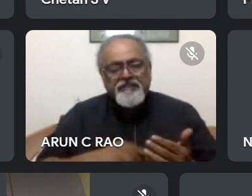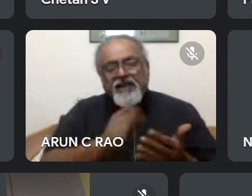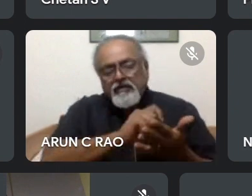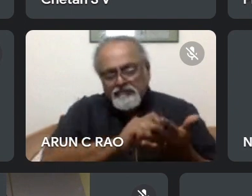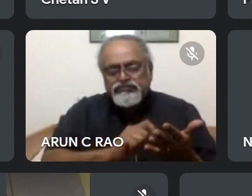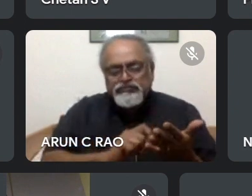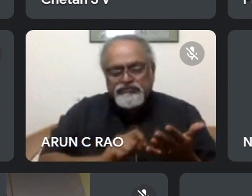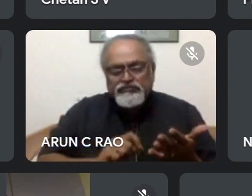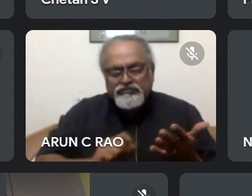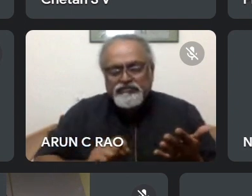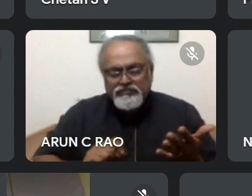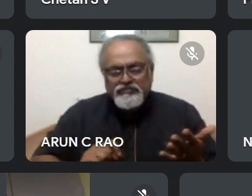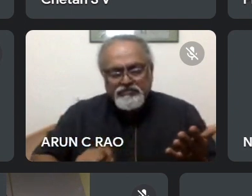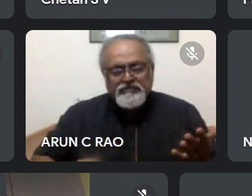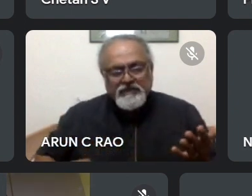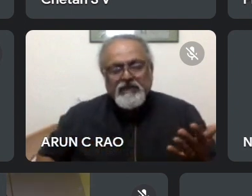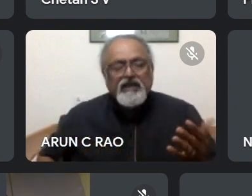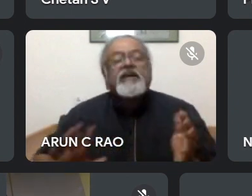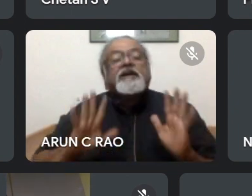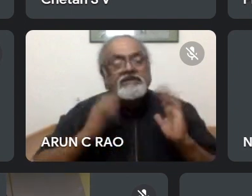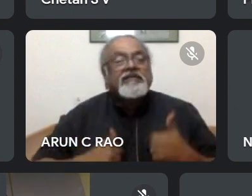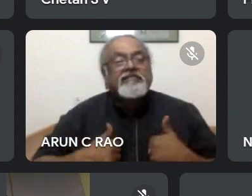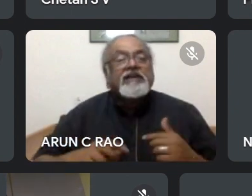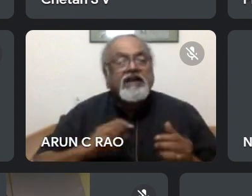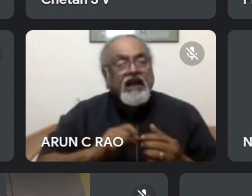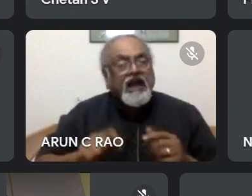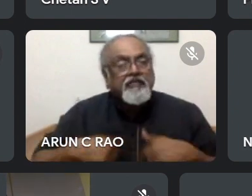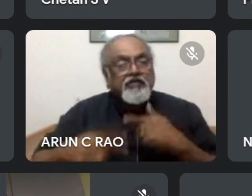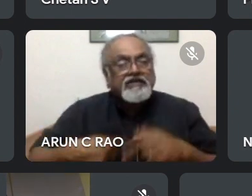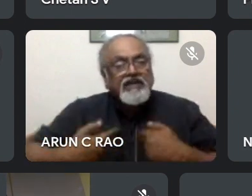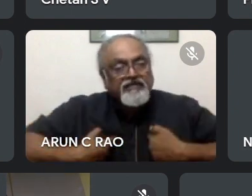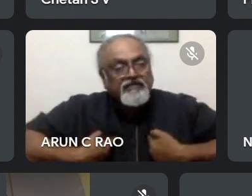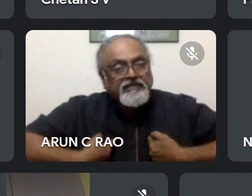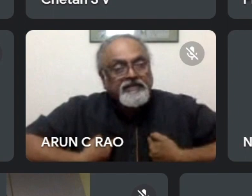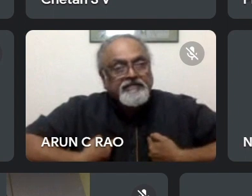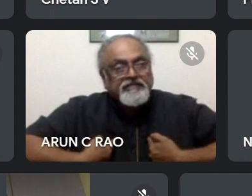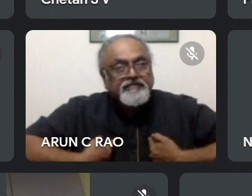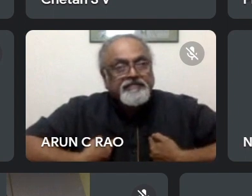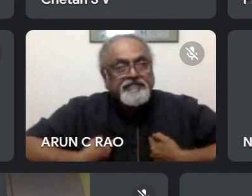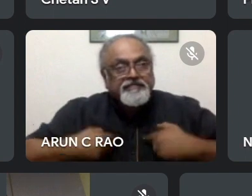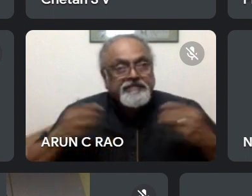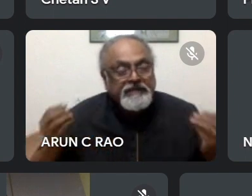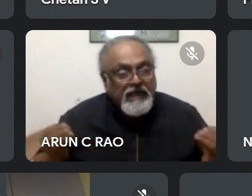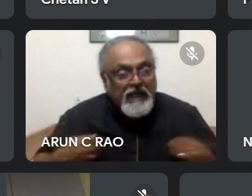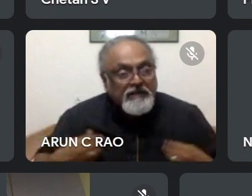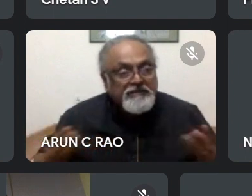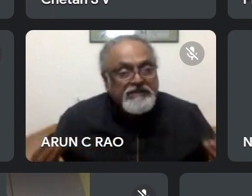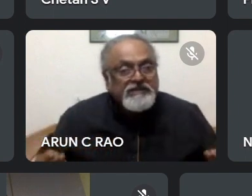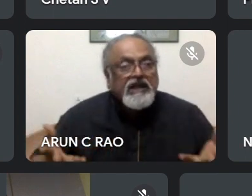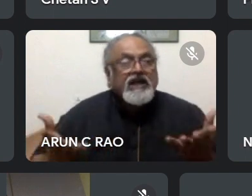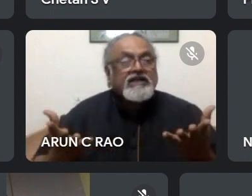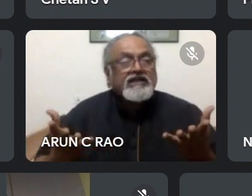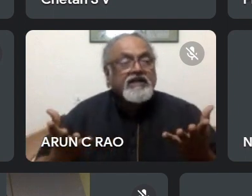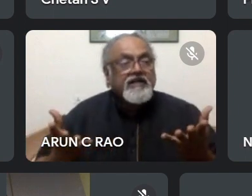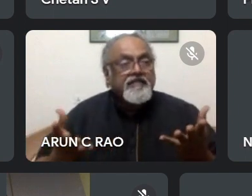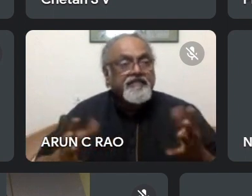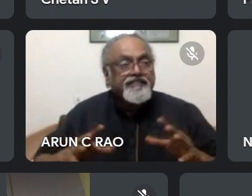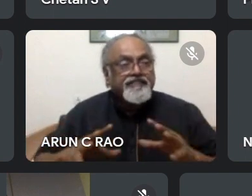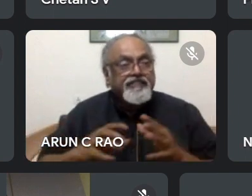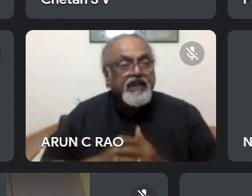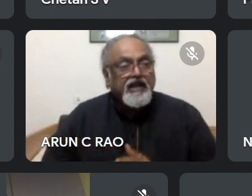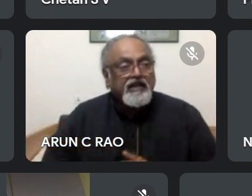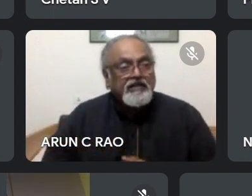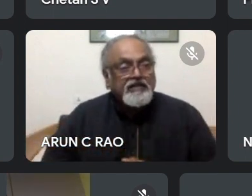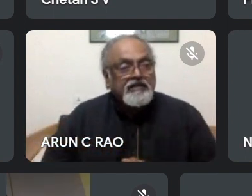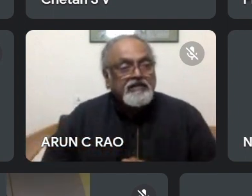human. It's perfectly fine just to be yourself. I started learning things which is absolutely